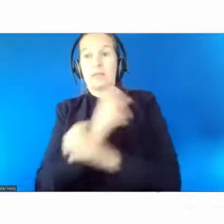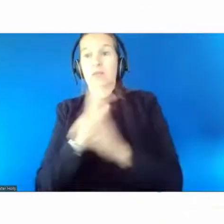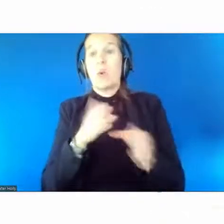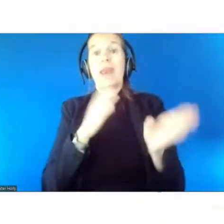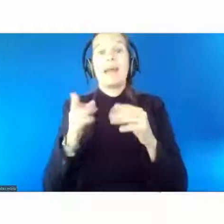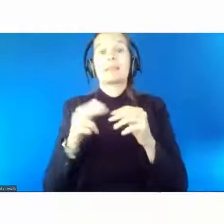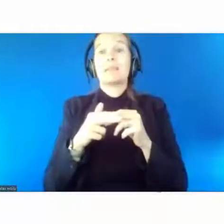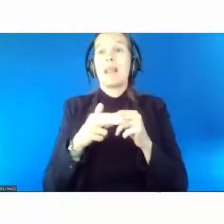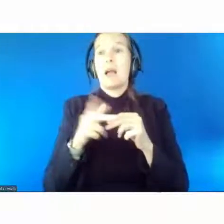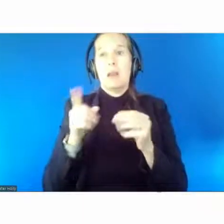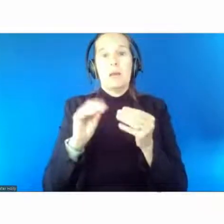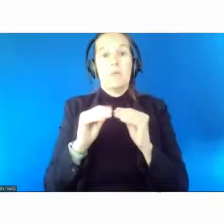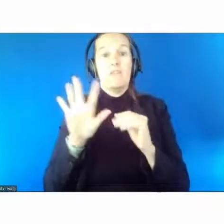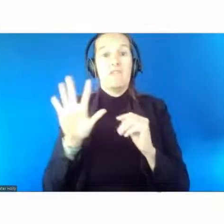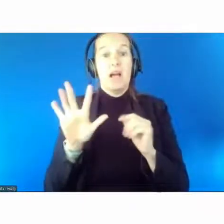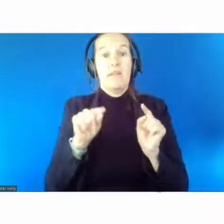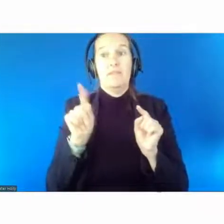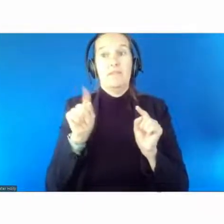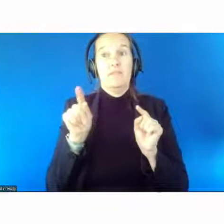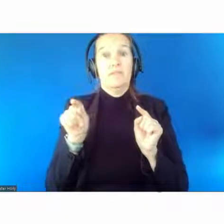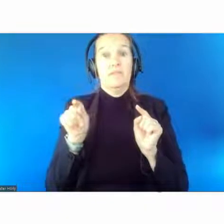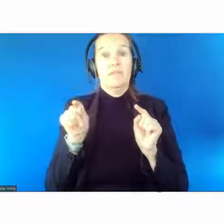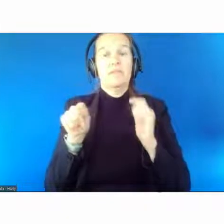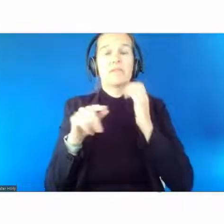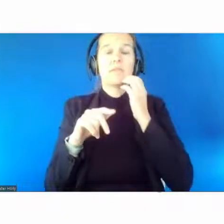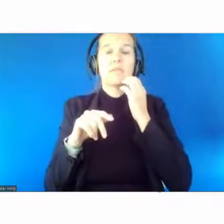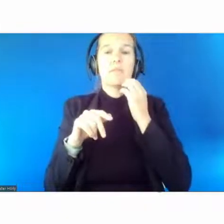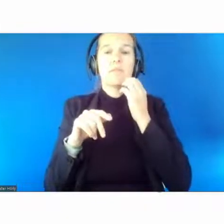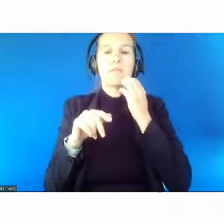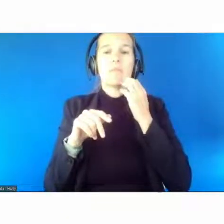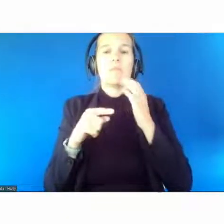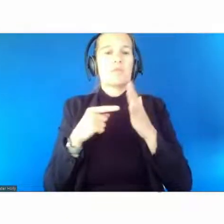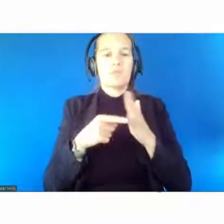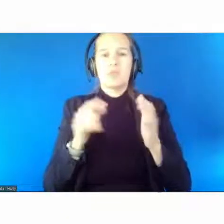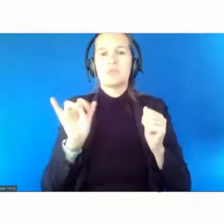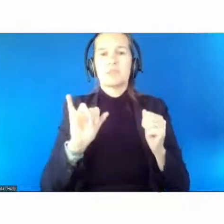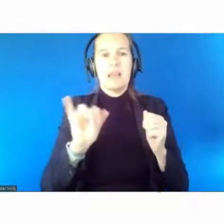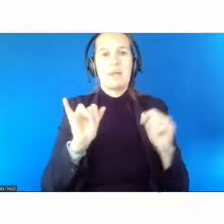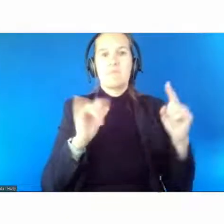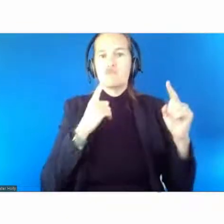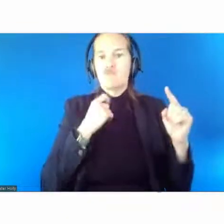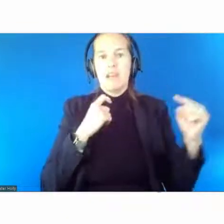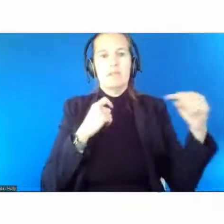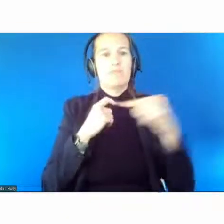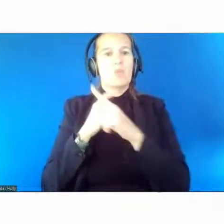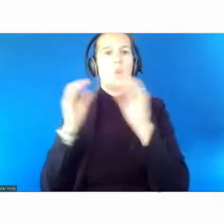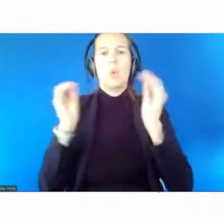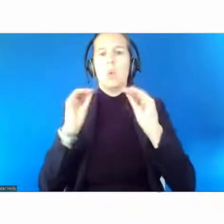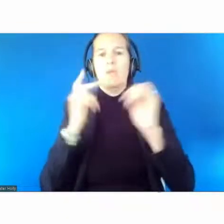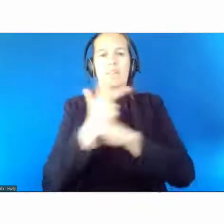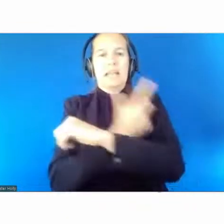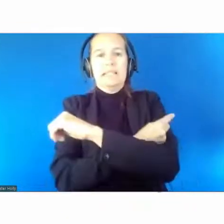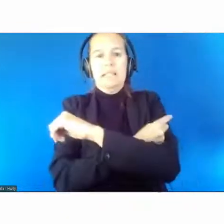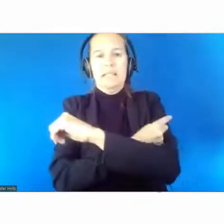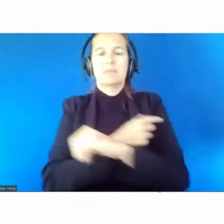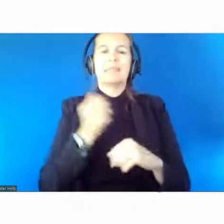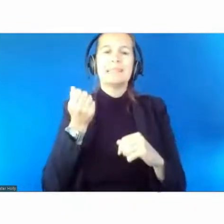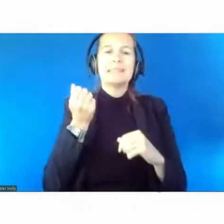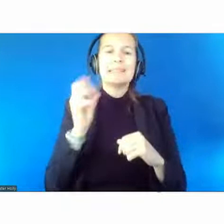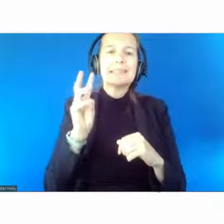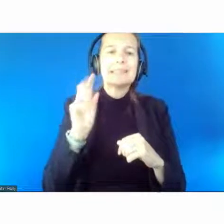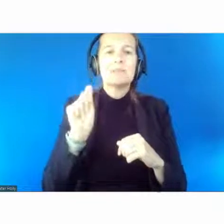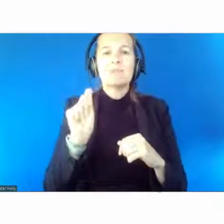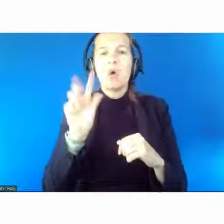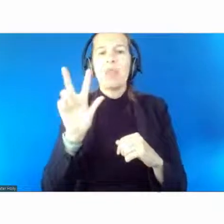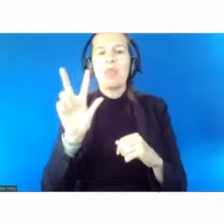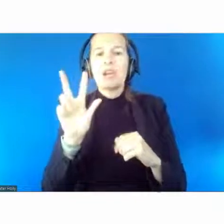slide number 5, it shows unvaccinated people were 16.3 times more likely to